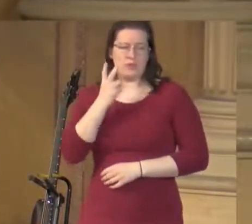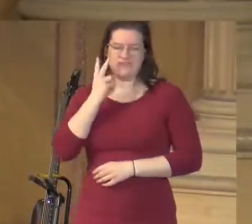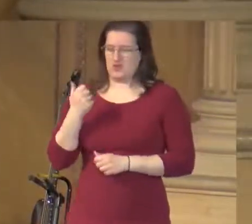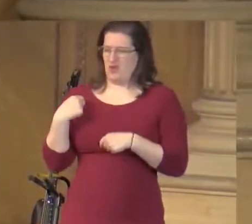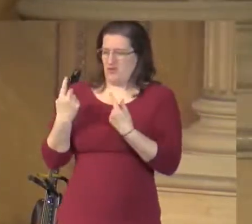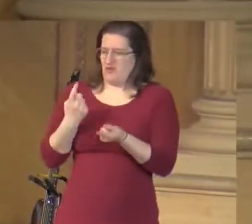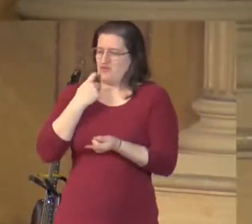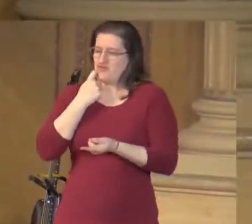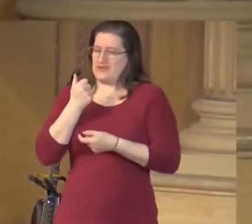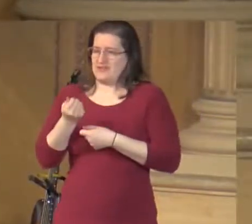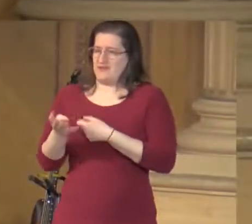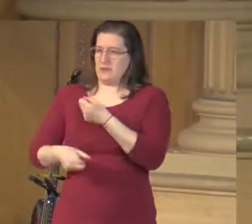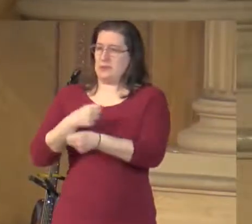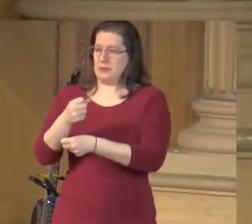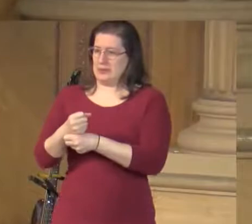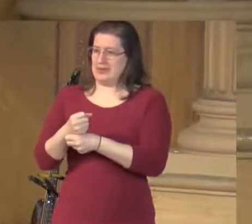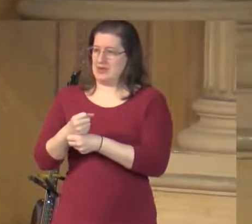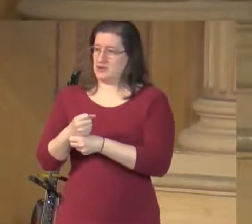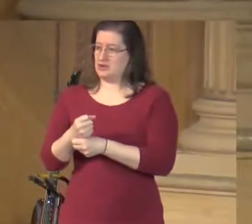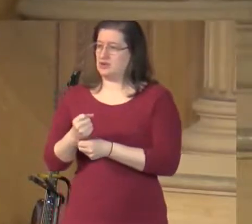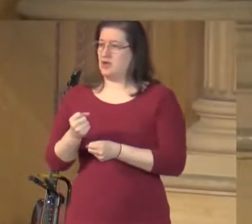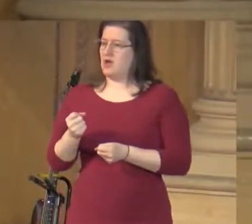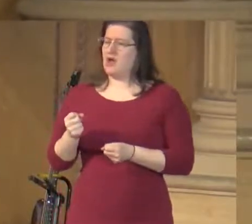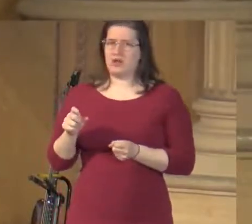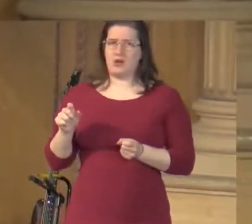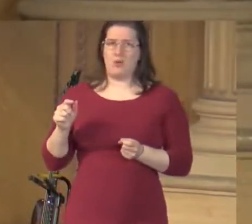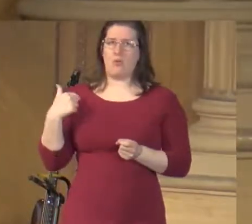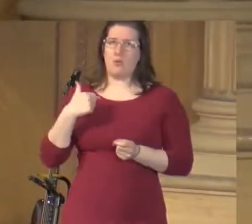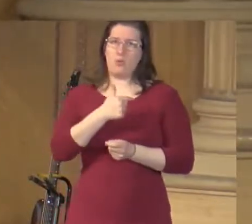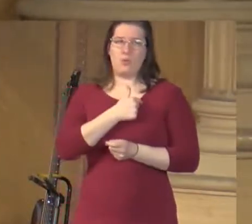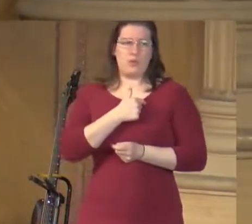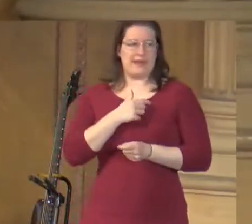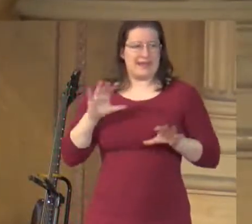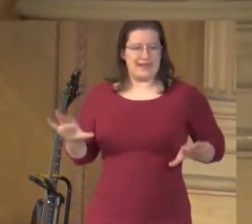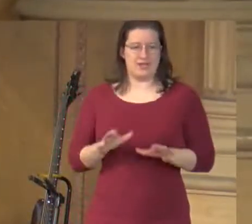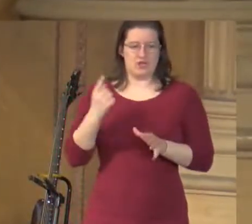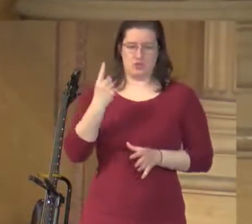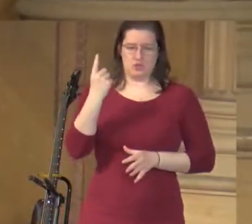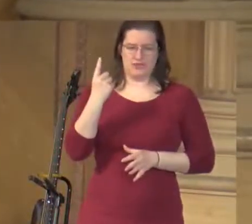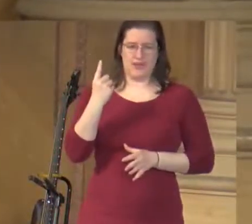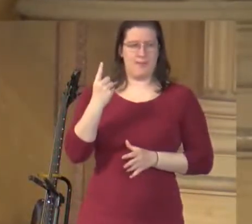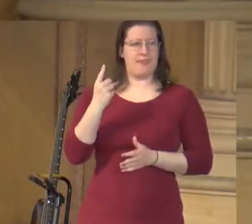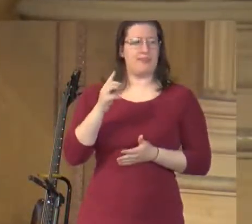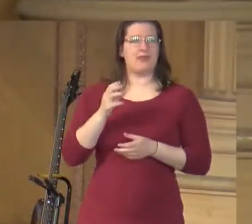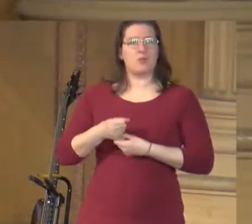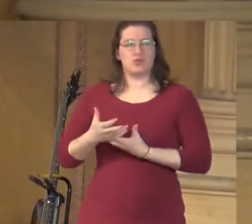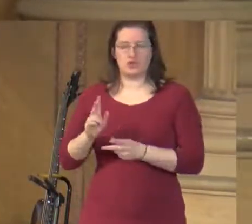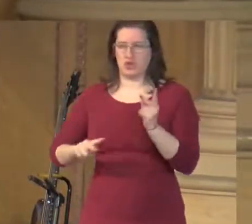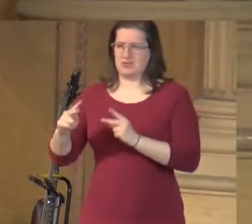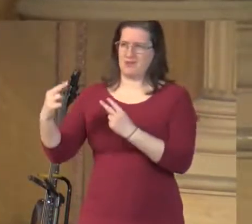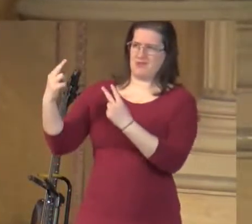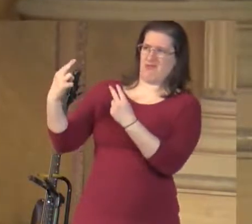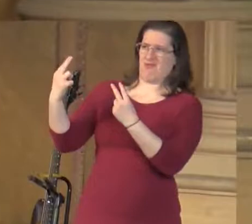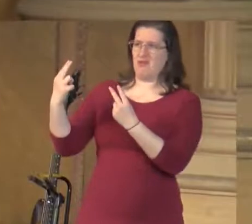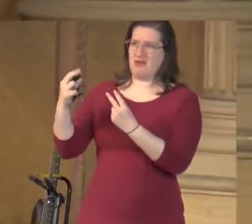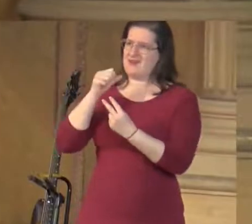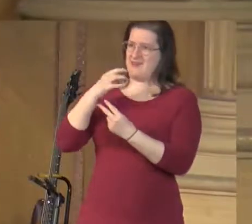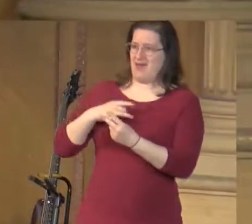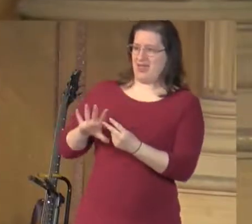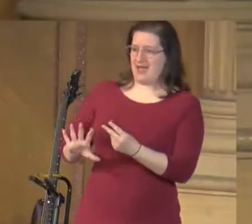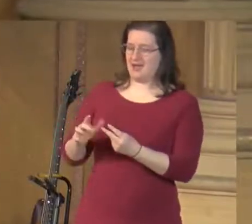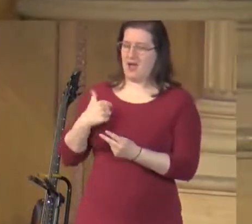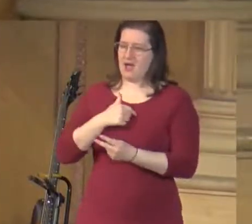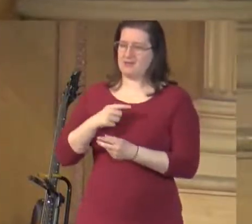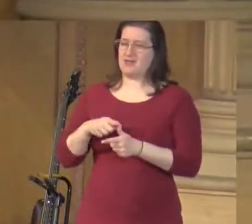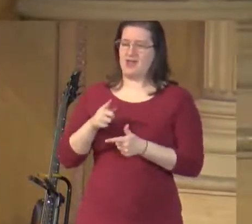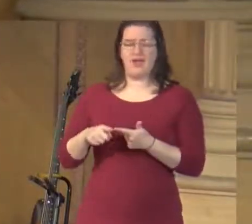we bring an awful lot of people not liking us on ourselves but then we comfort ourselves by saying, well, I'm being persecuted. But